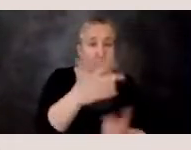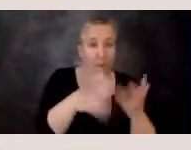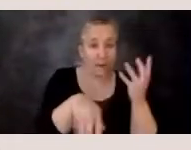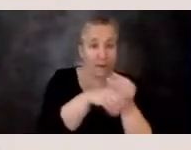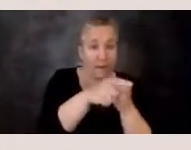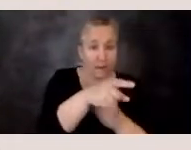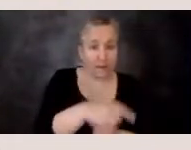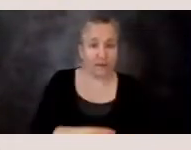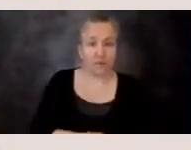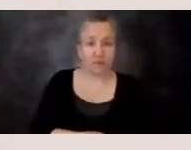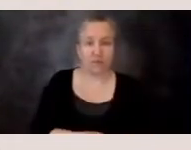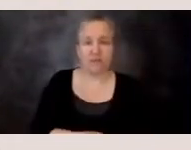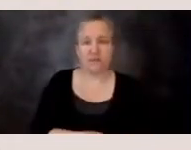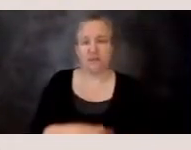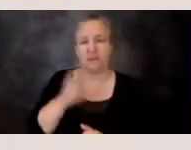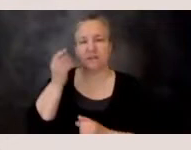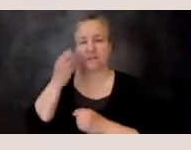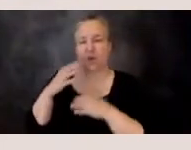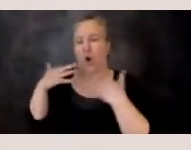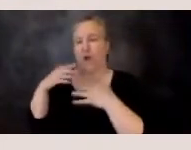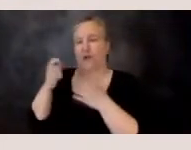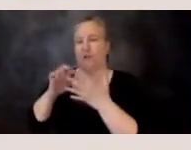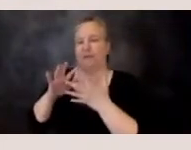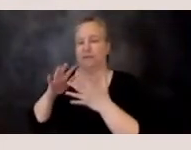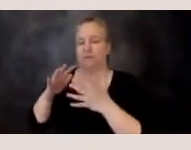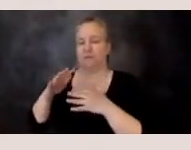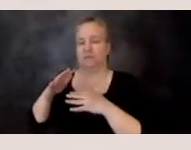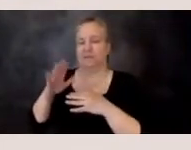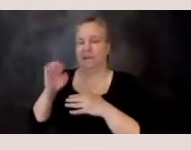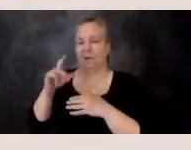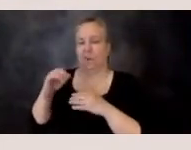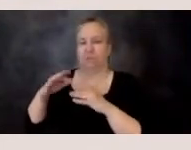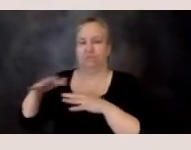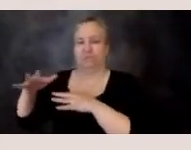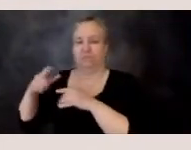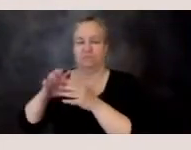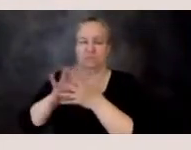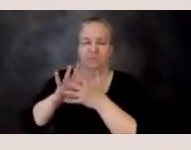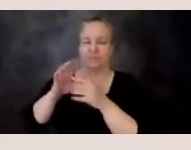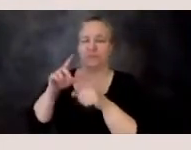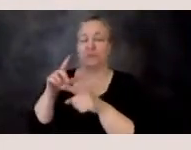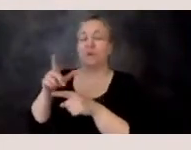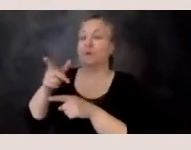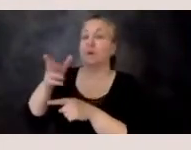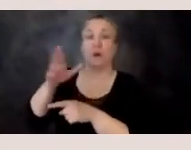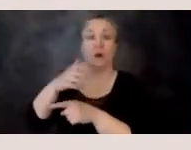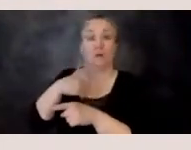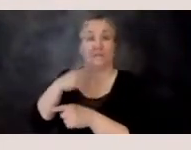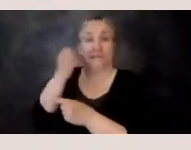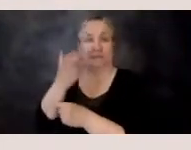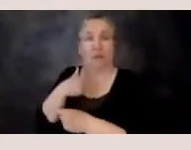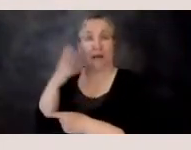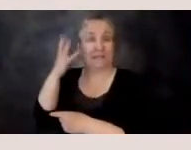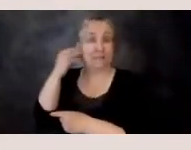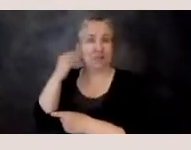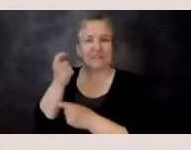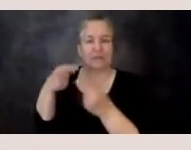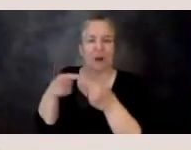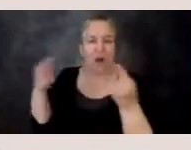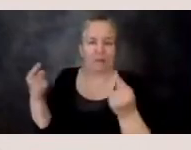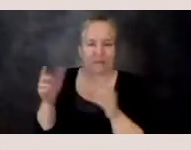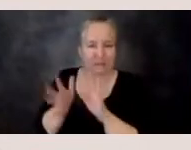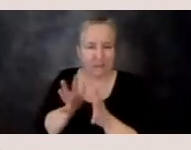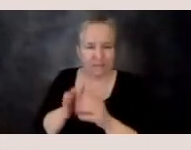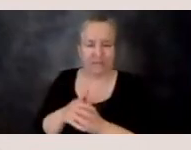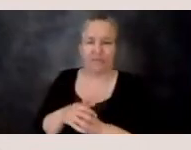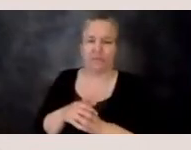there? Yeah, that's so weird to me because I kind of had an opposite experience. I